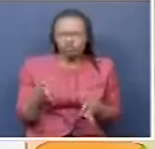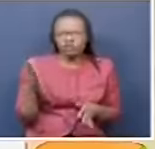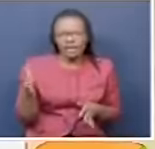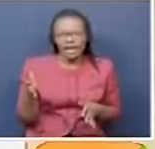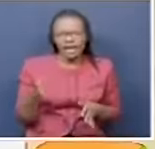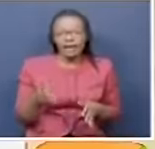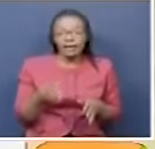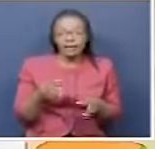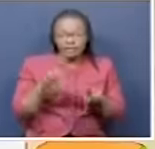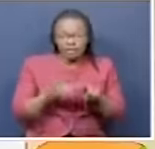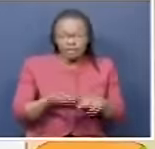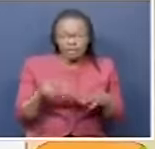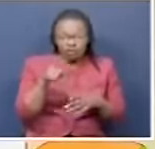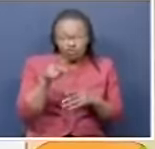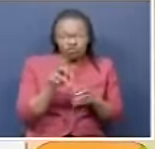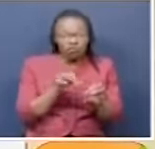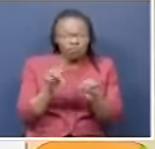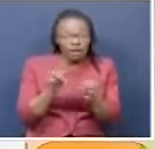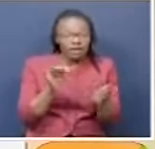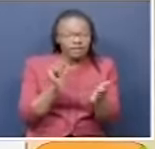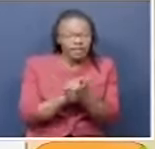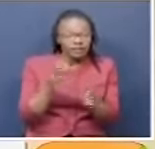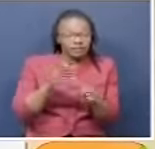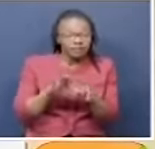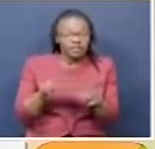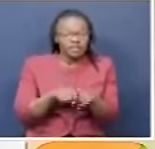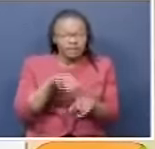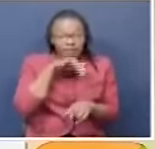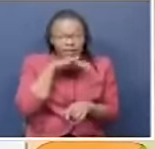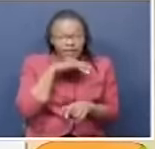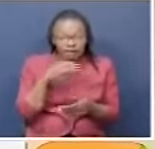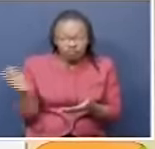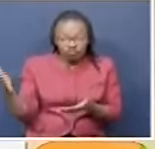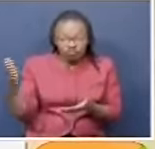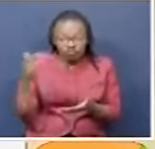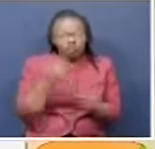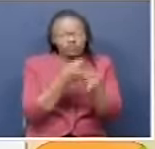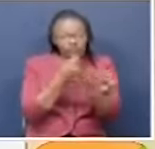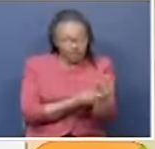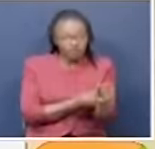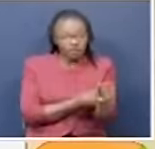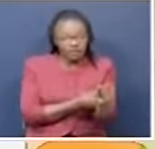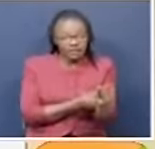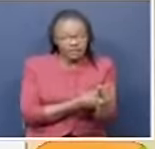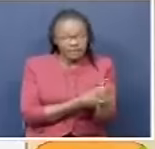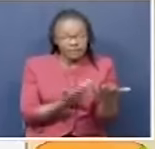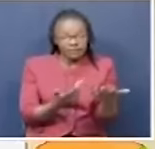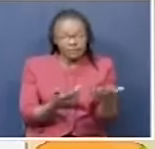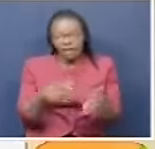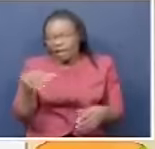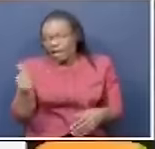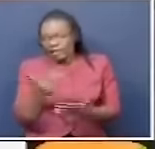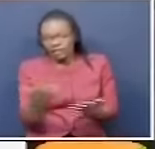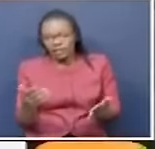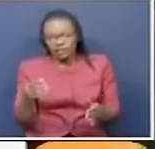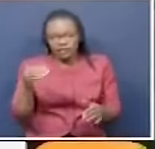manage that competition and how Raila confers that support to whoever he decides. But there's also something else, Hussein. Elections